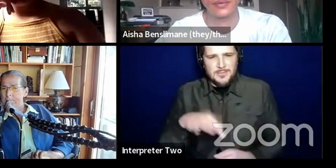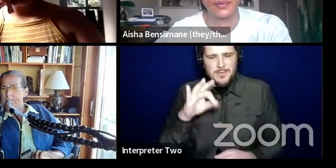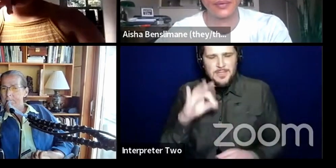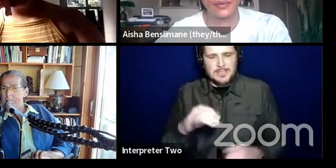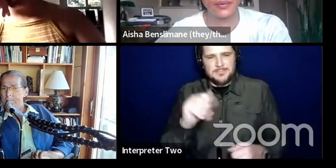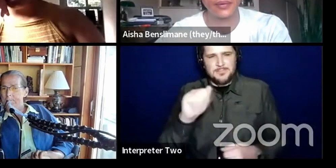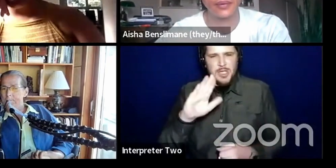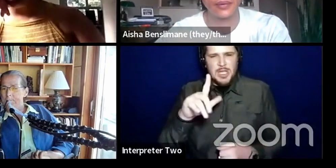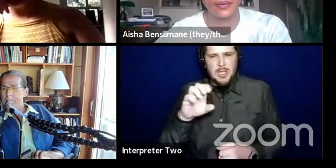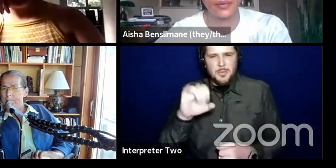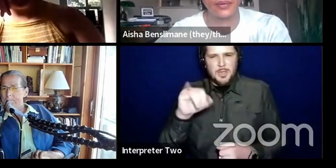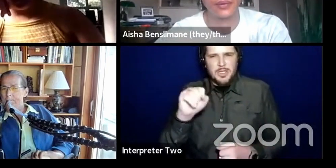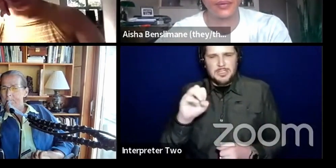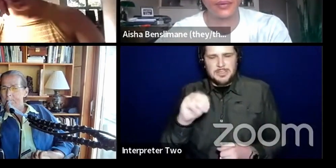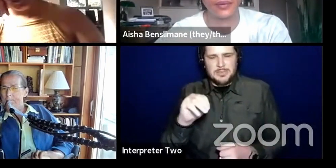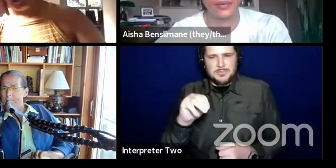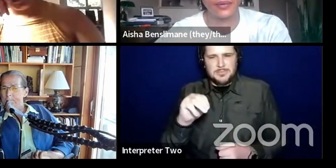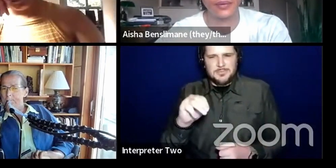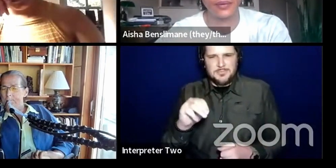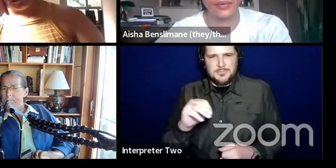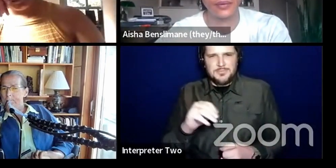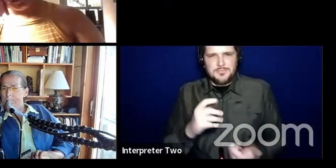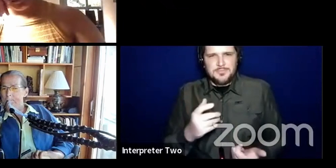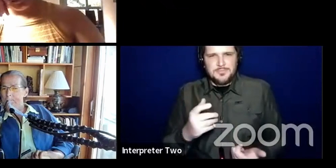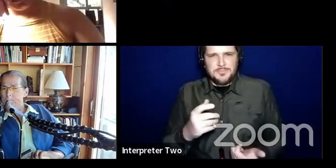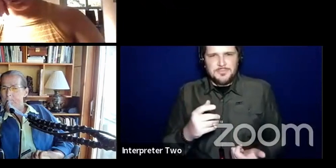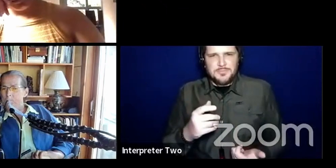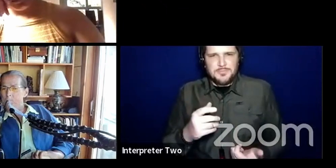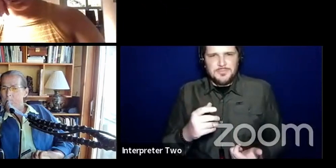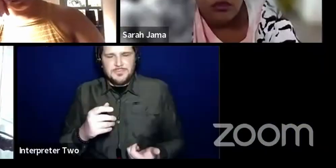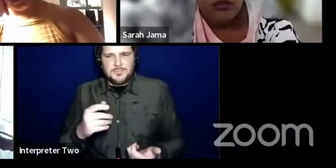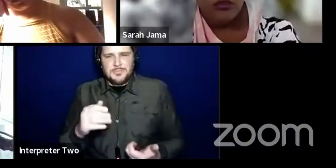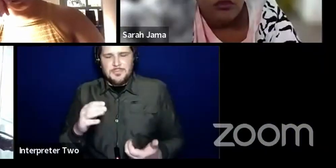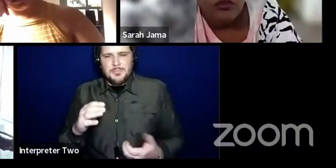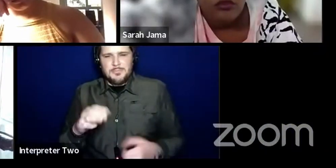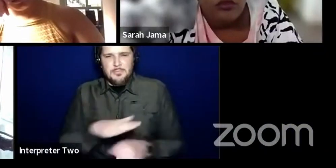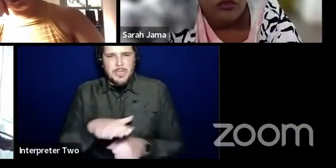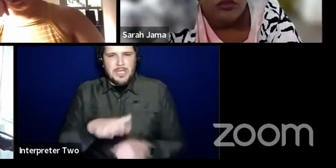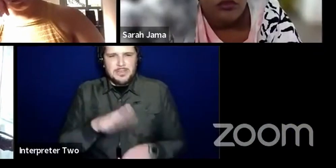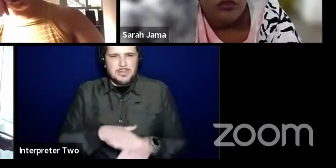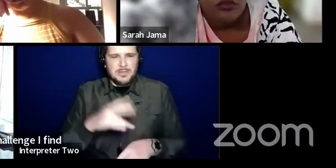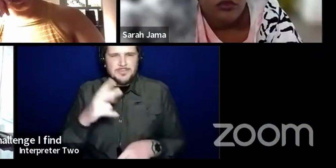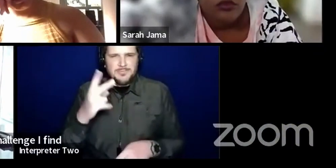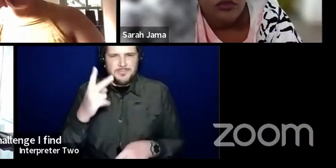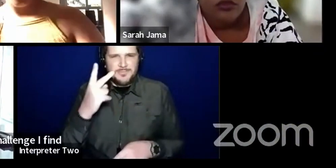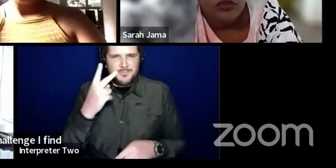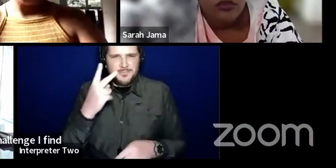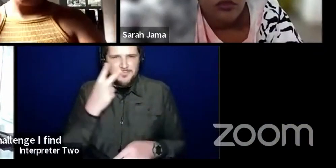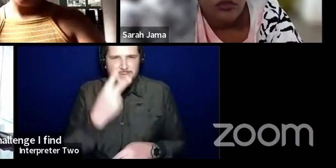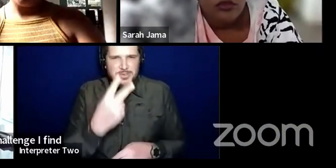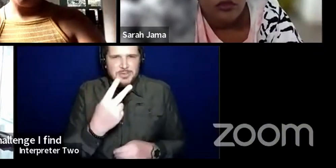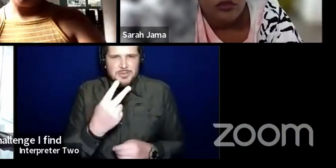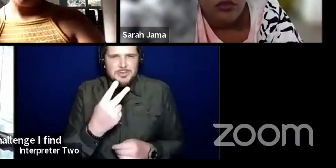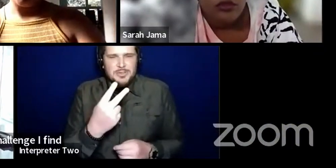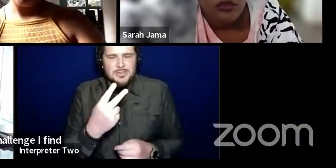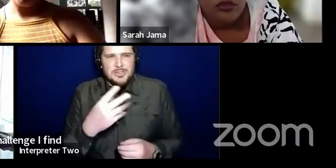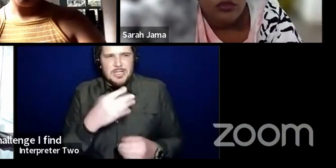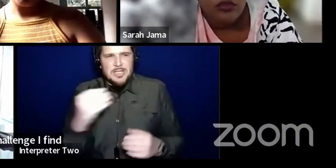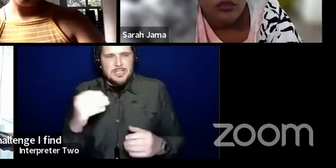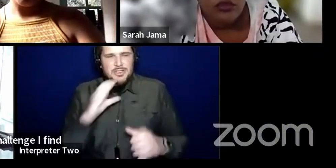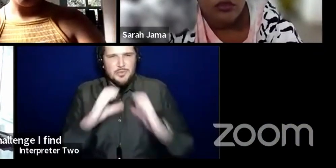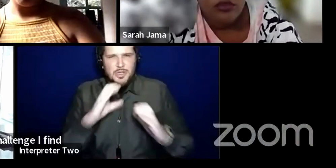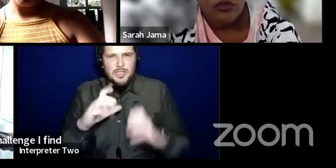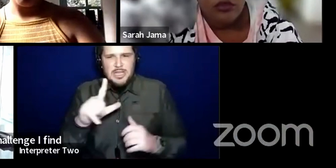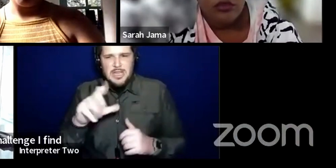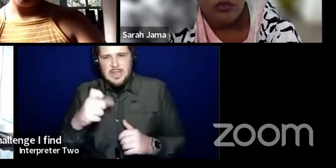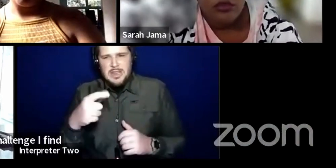ableism present based on visual legibility, communicated legibly, and how